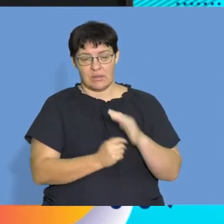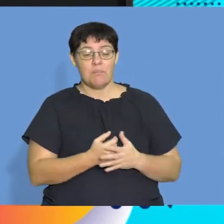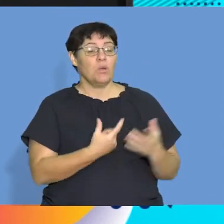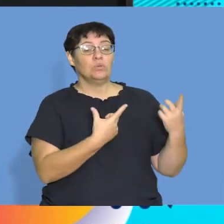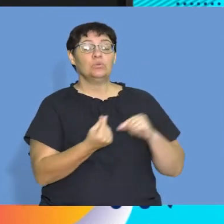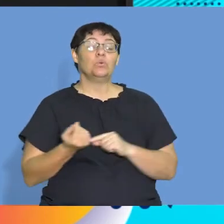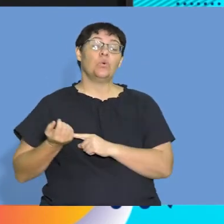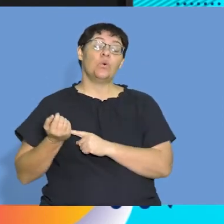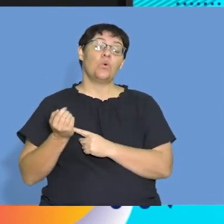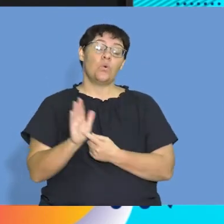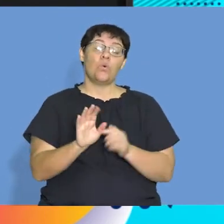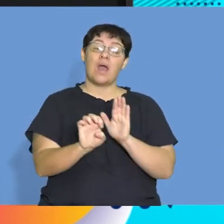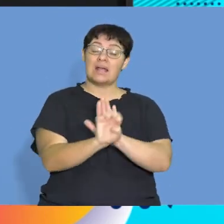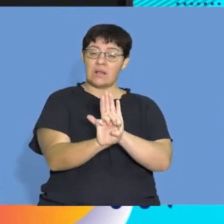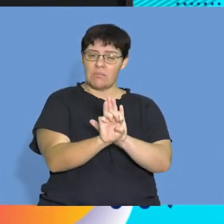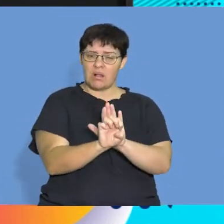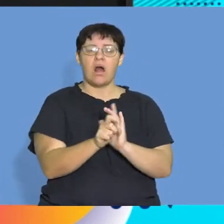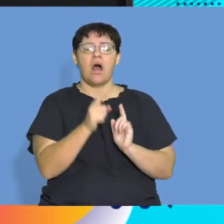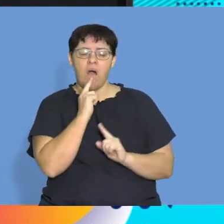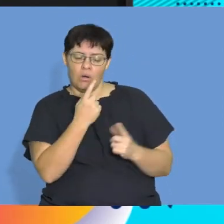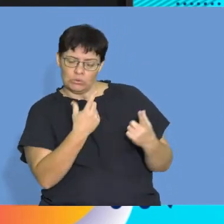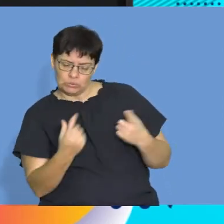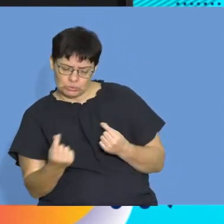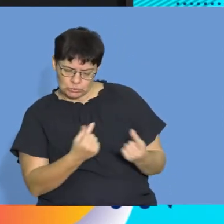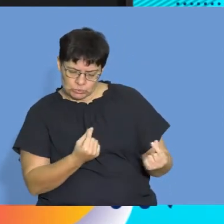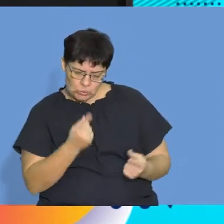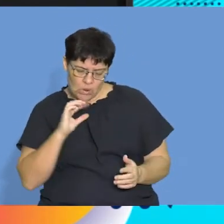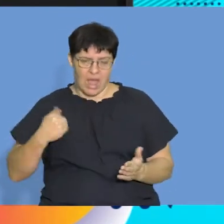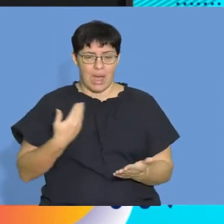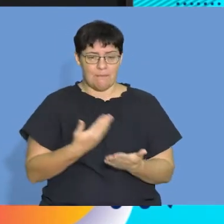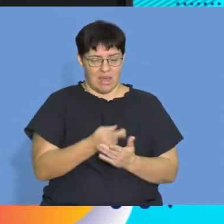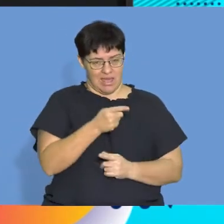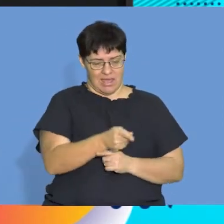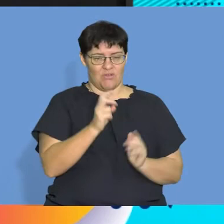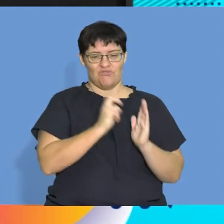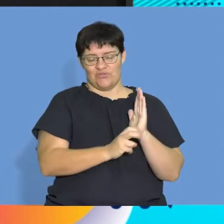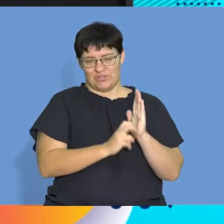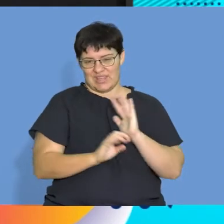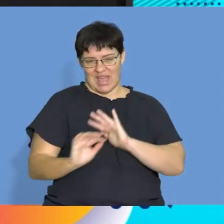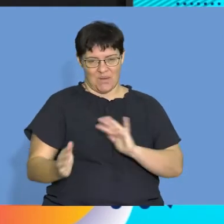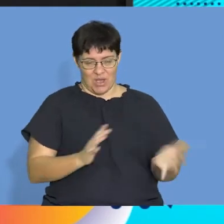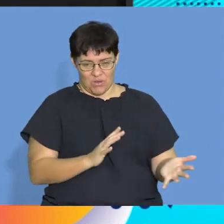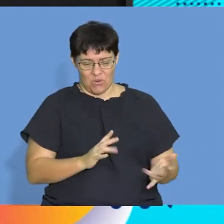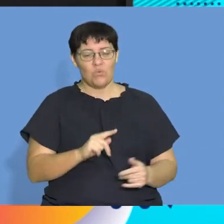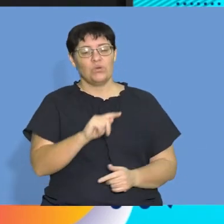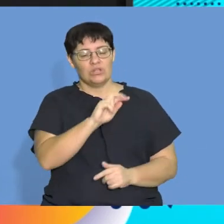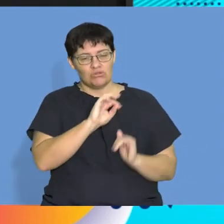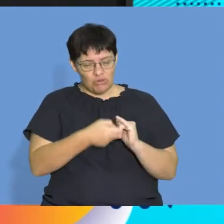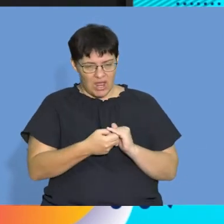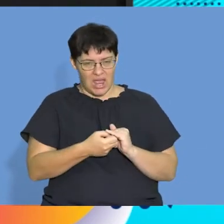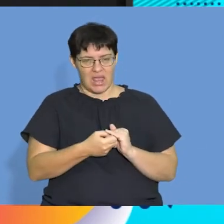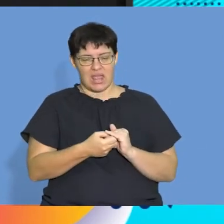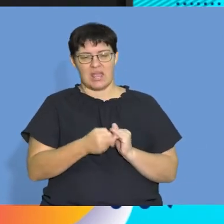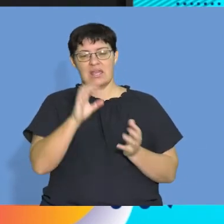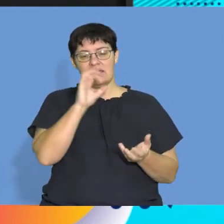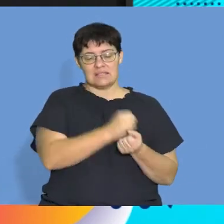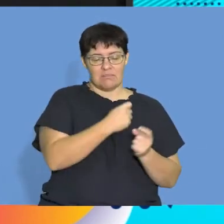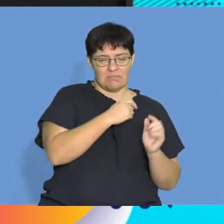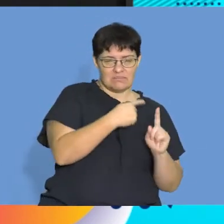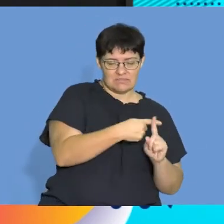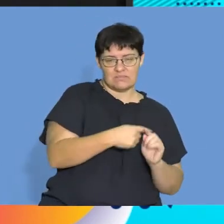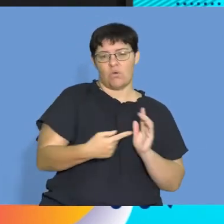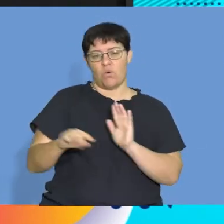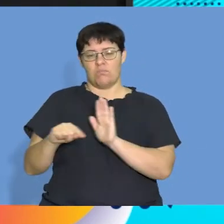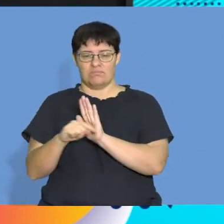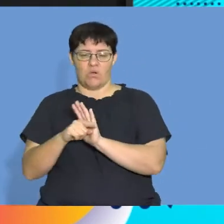examples of how exactly do you then apply this when trying to factorize the sum of cubes or the difference of cubes. But for